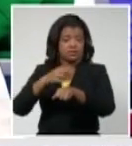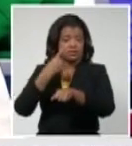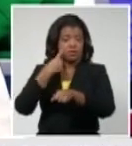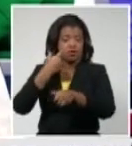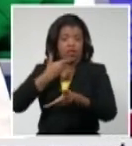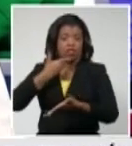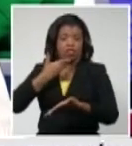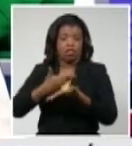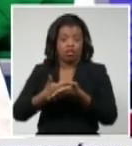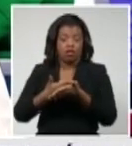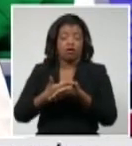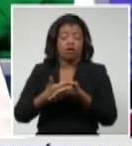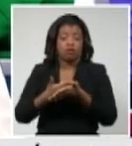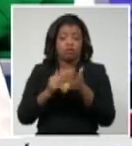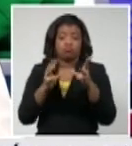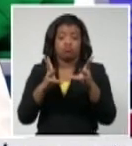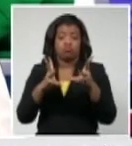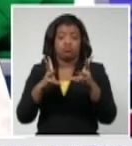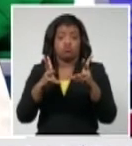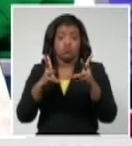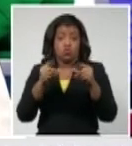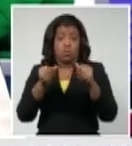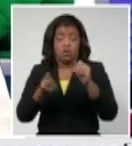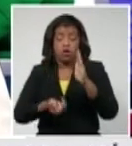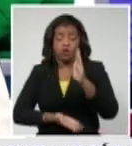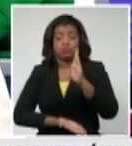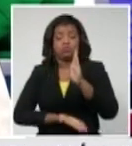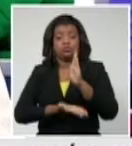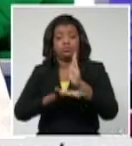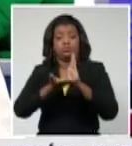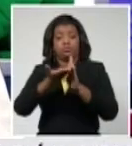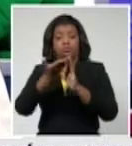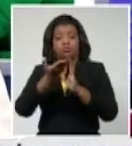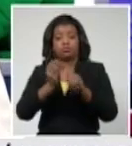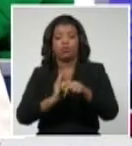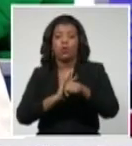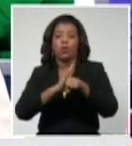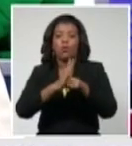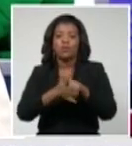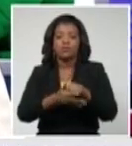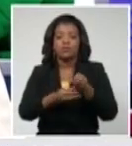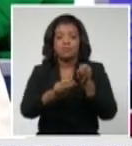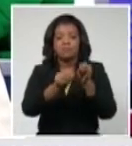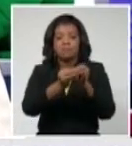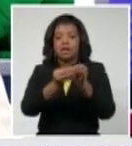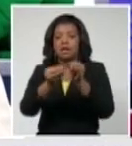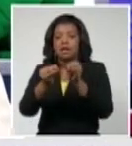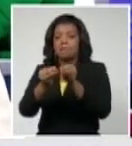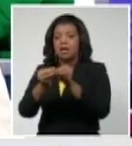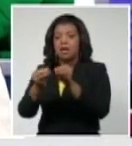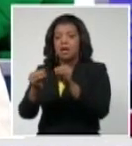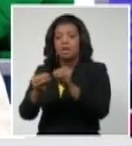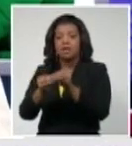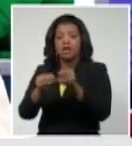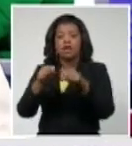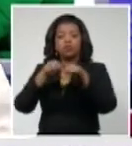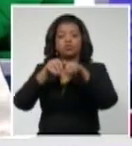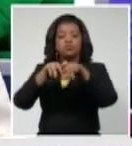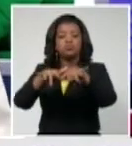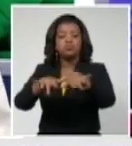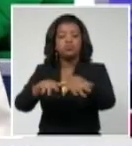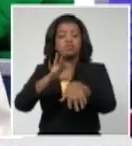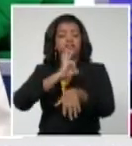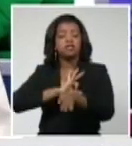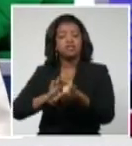Cuba. Meanwhile, 19 people to have tested positive for the virus yesterday are between 20 and 39 years of